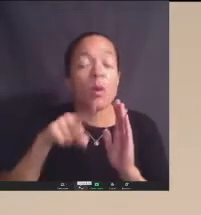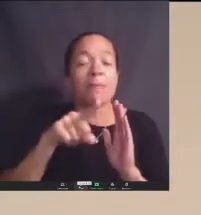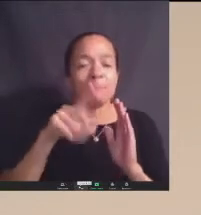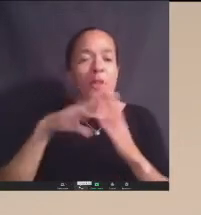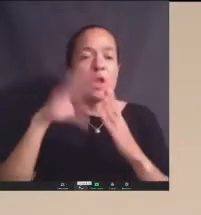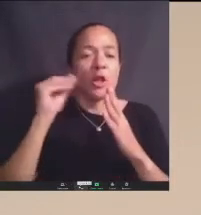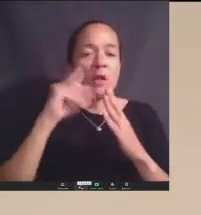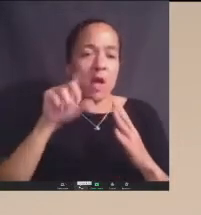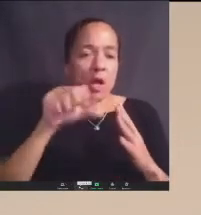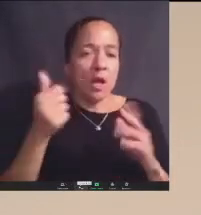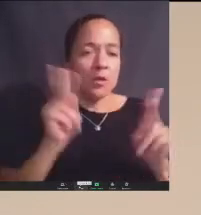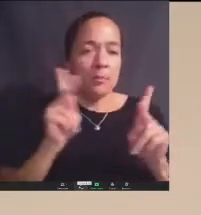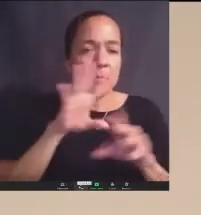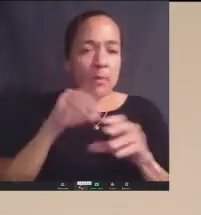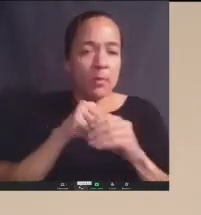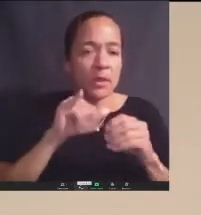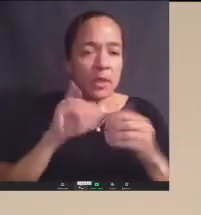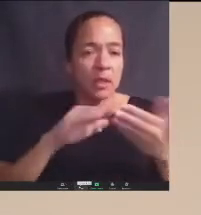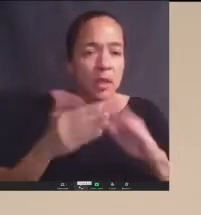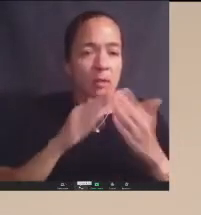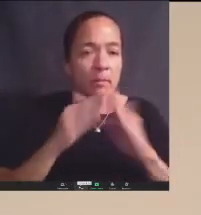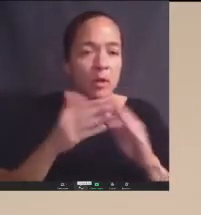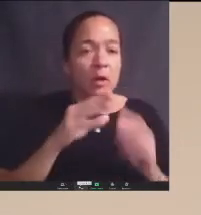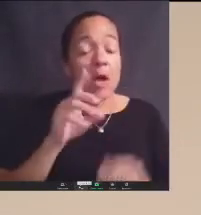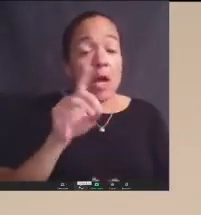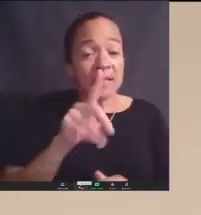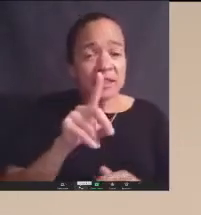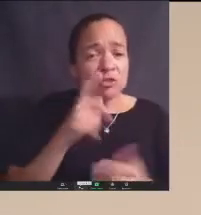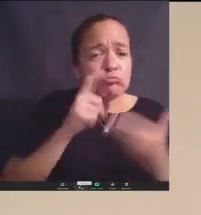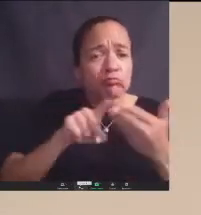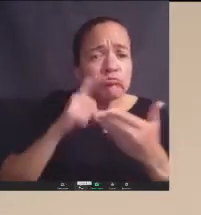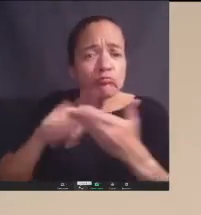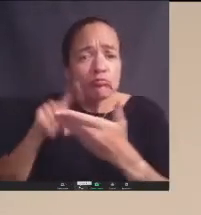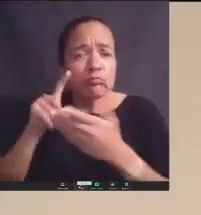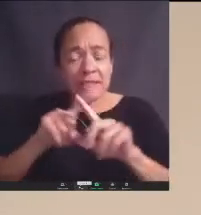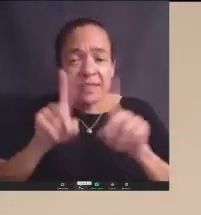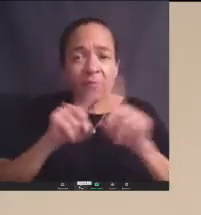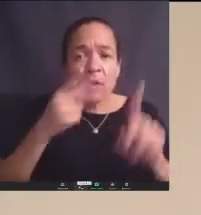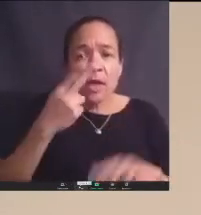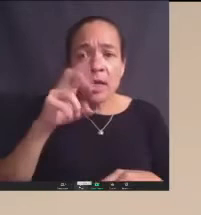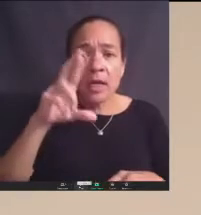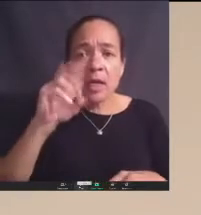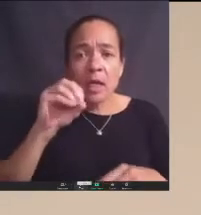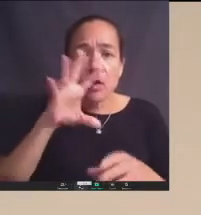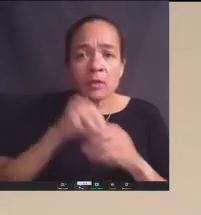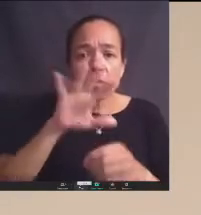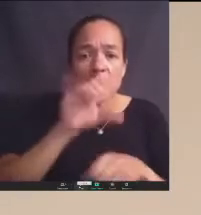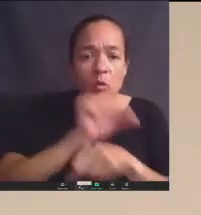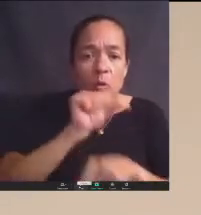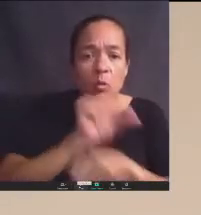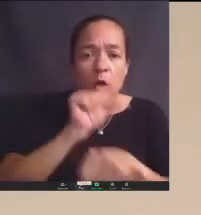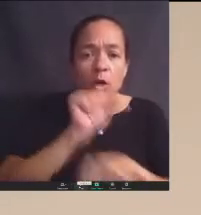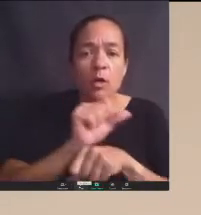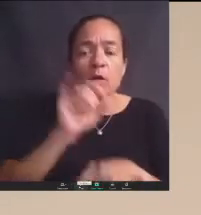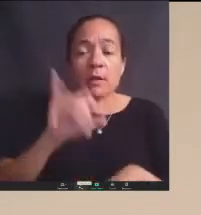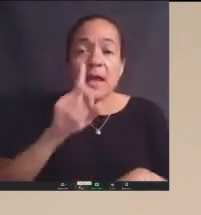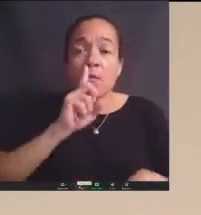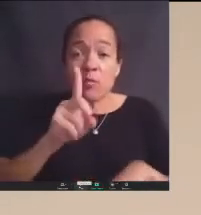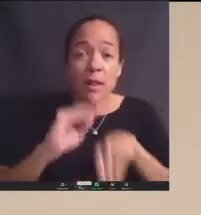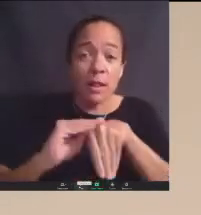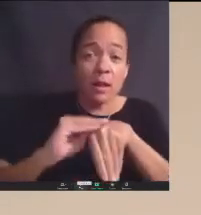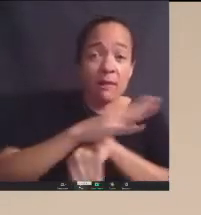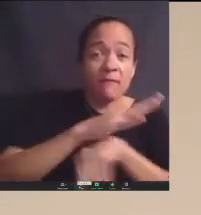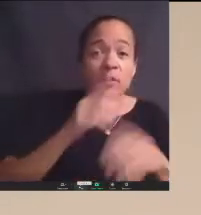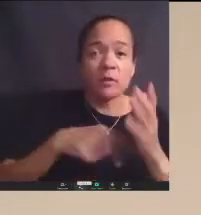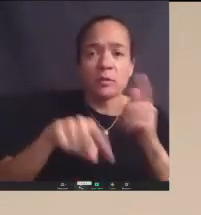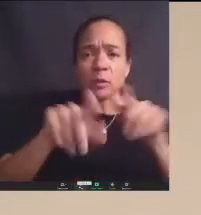any unsung heroes in the work that you were doing? What did you learn back then that really influenced what you're doing today? Oh, yeah.